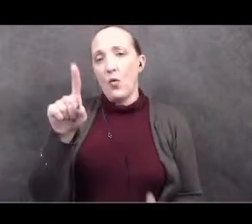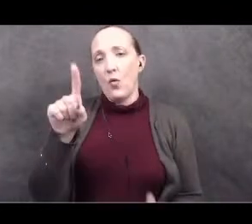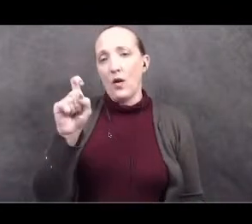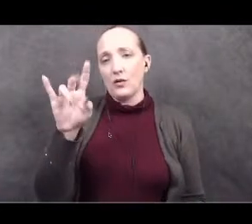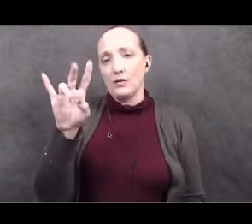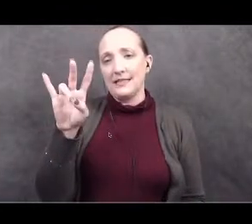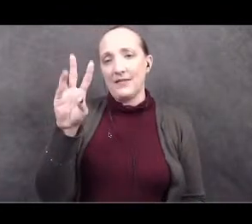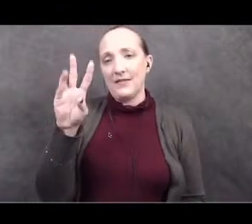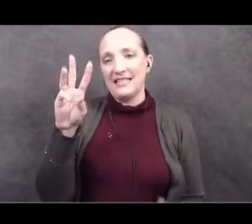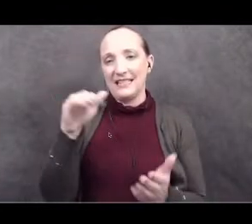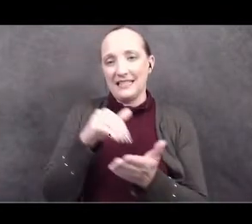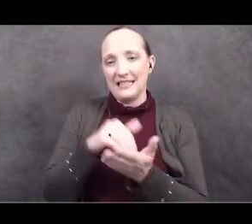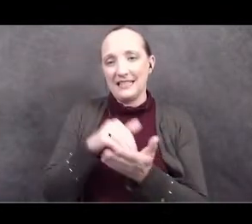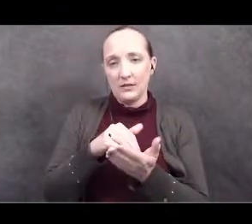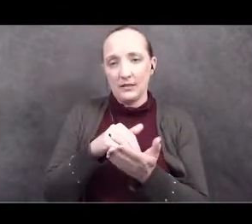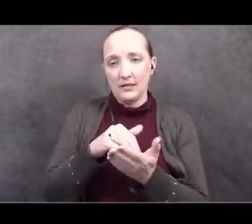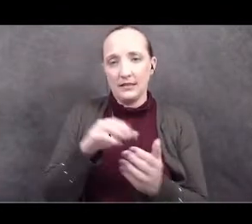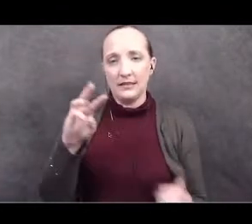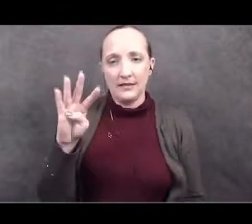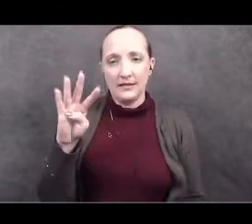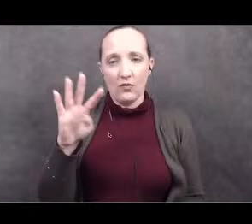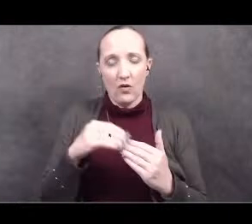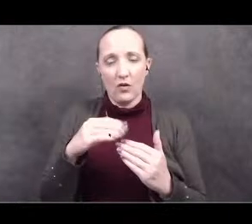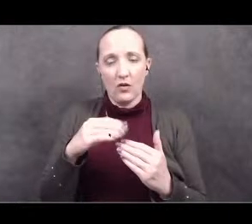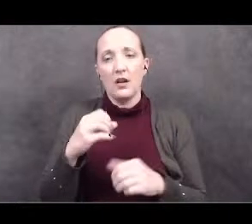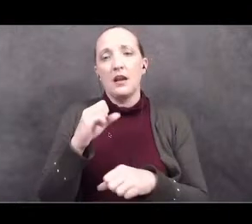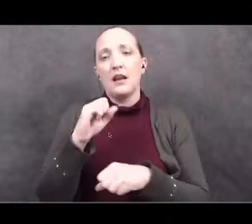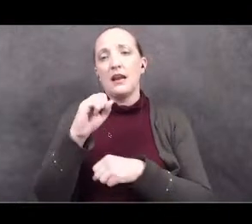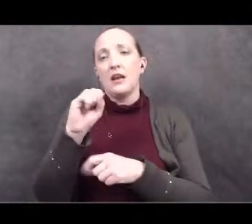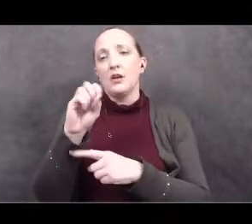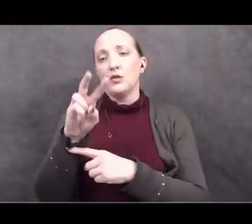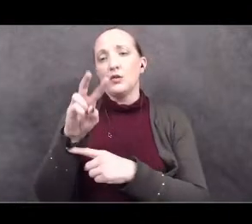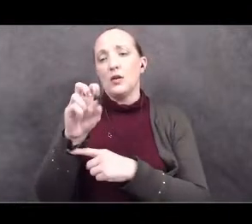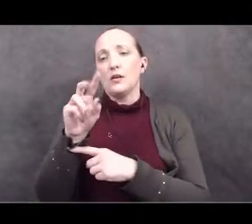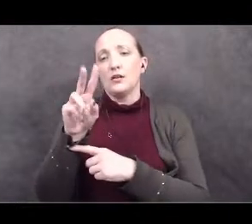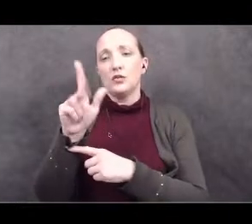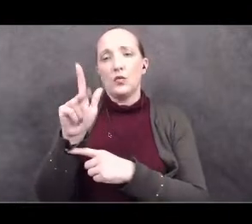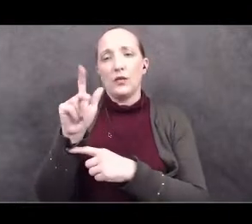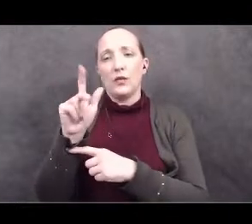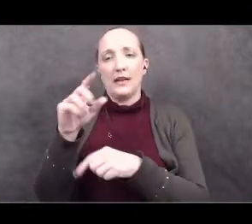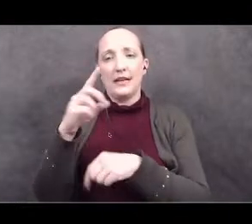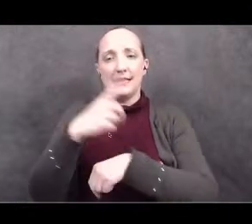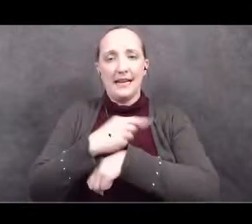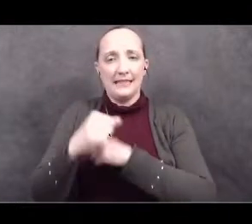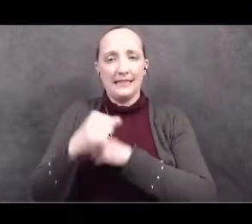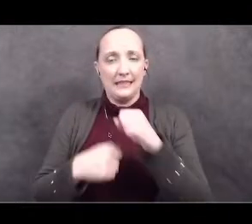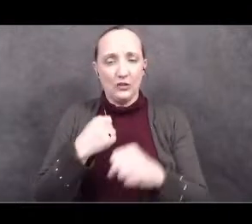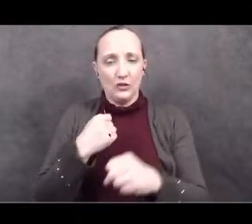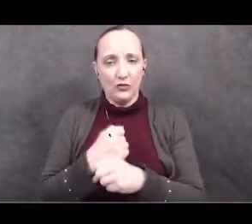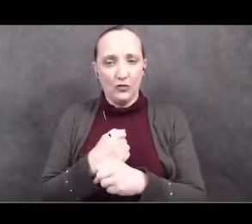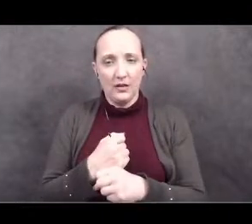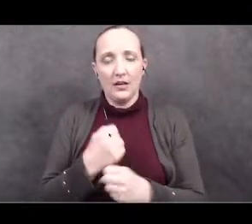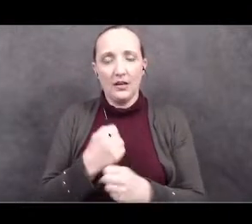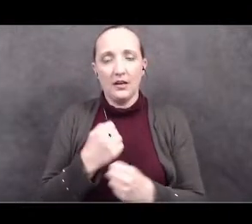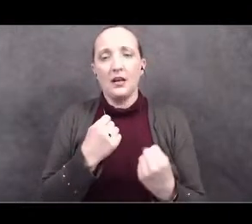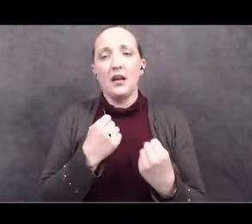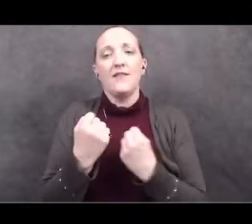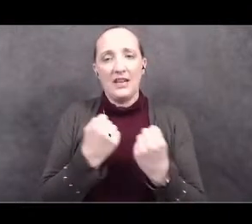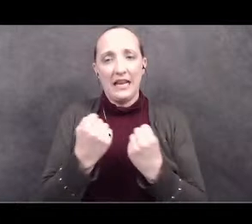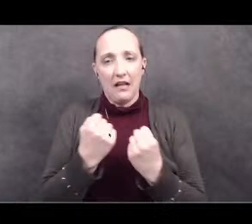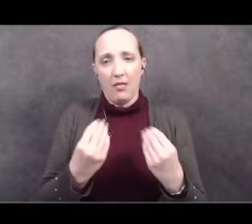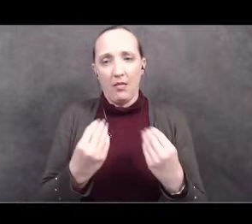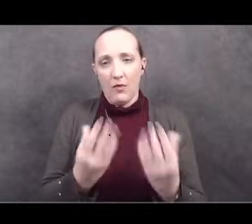$176,600 work year is 223 days District provided vehicle for the assistant